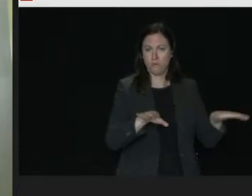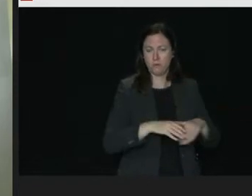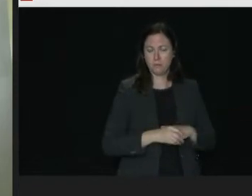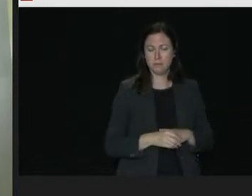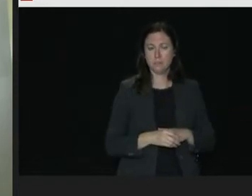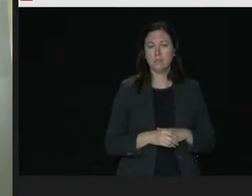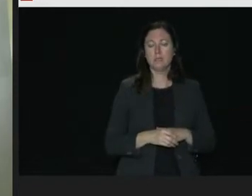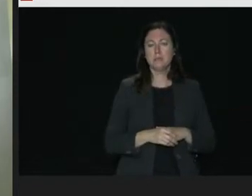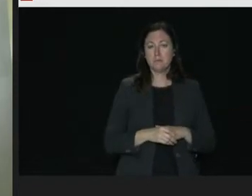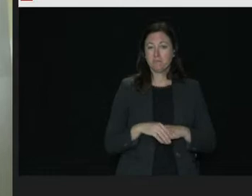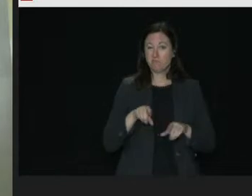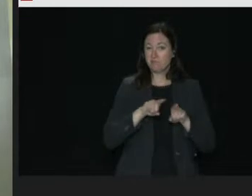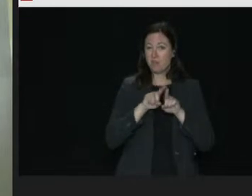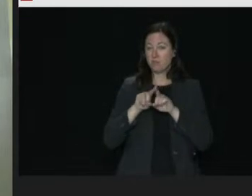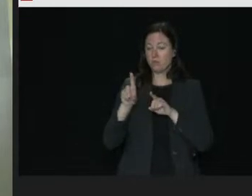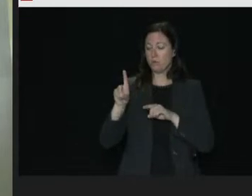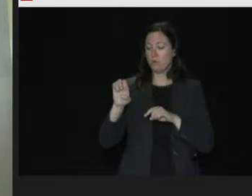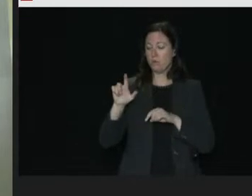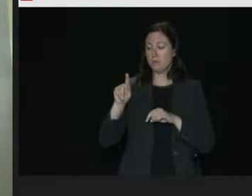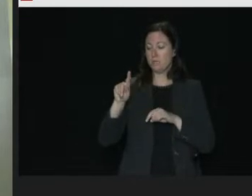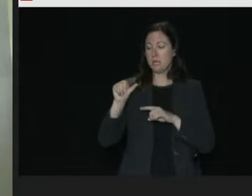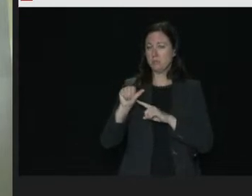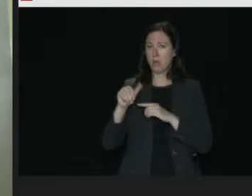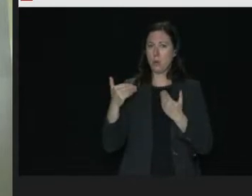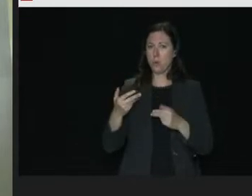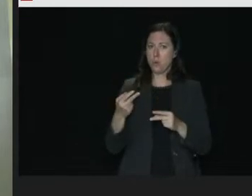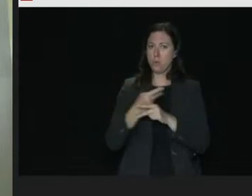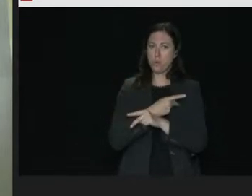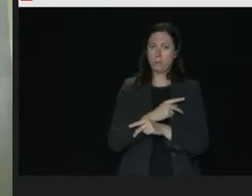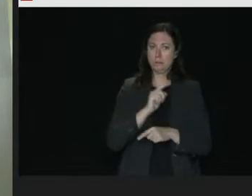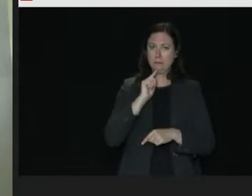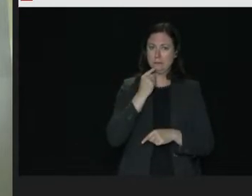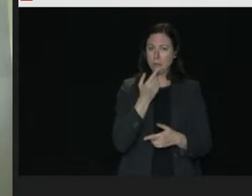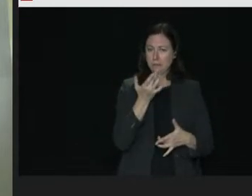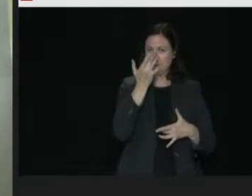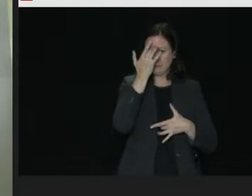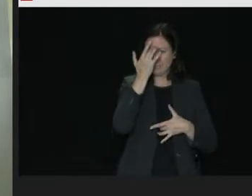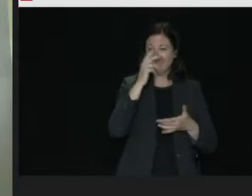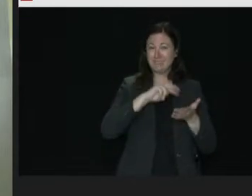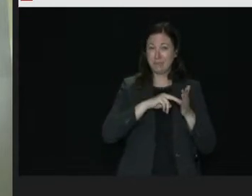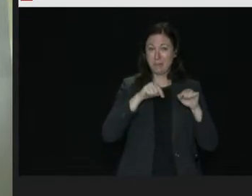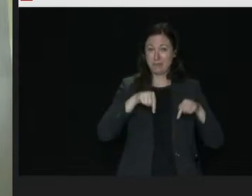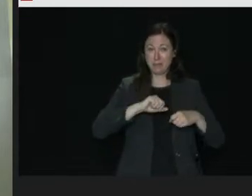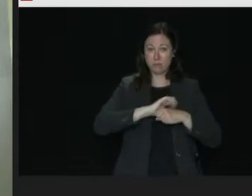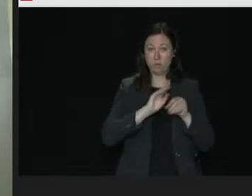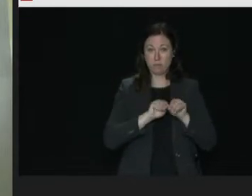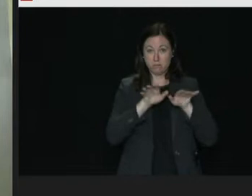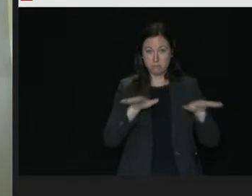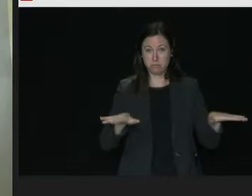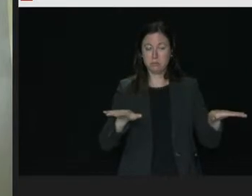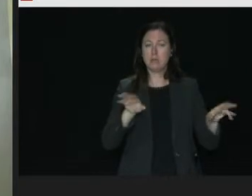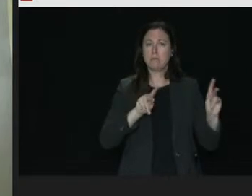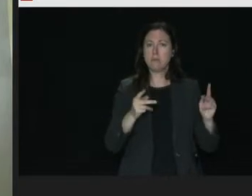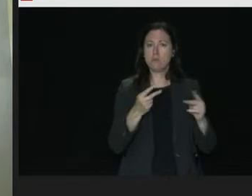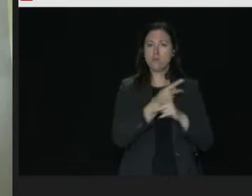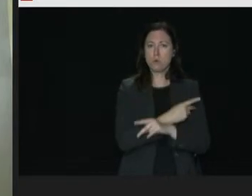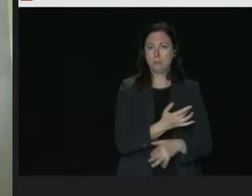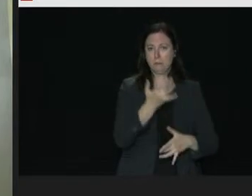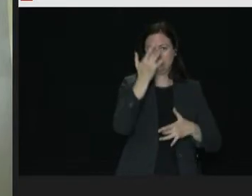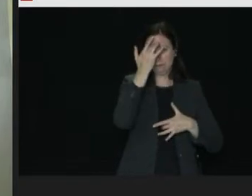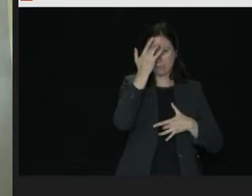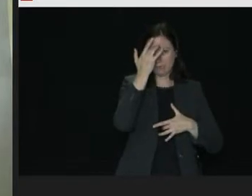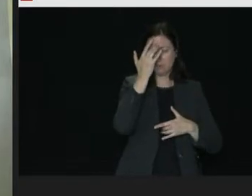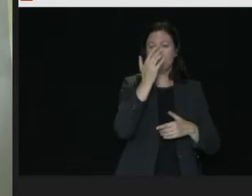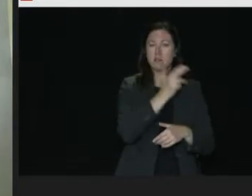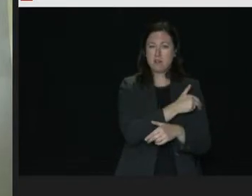increased severity of the Delta variant, this wave is making more people very sick, resulting in a heavy strain on the health